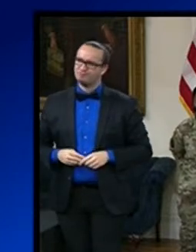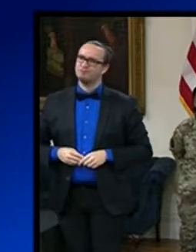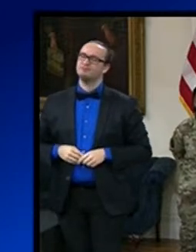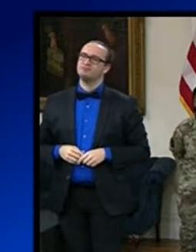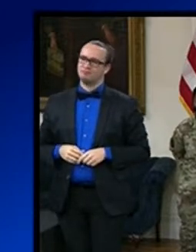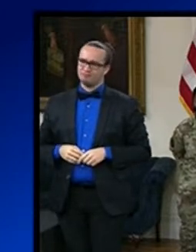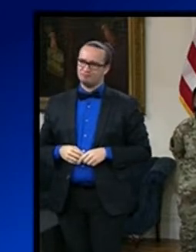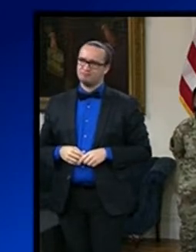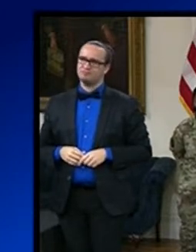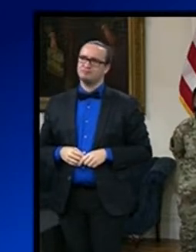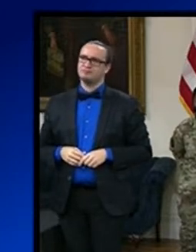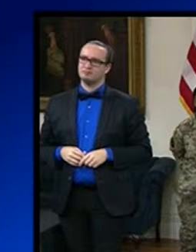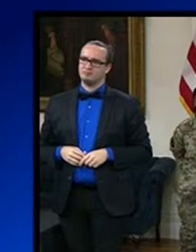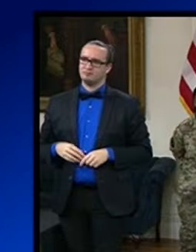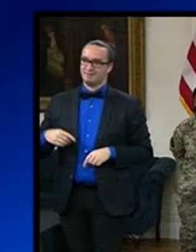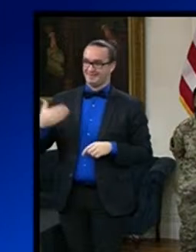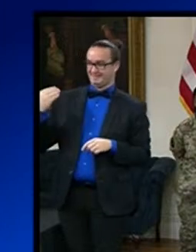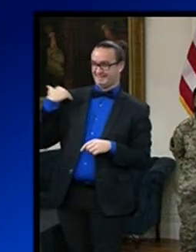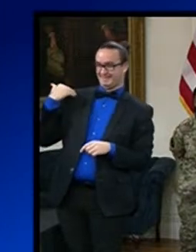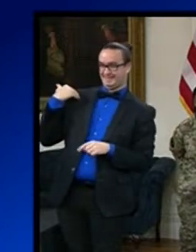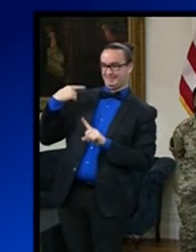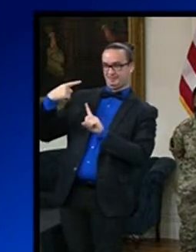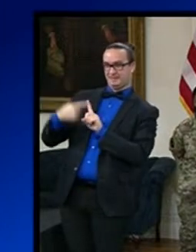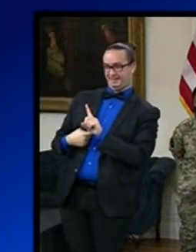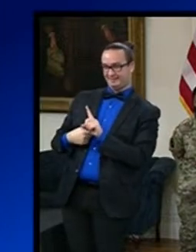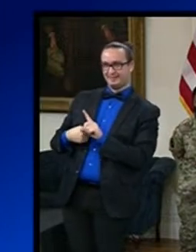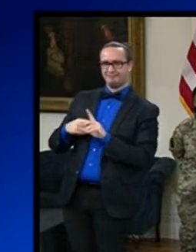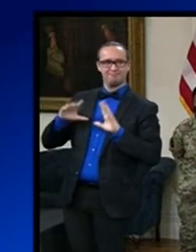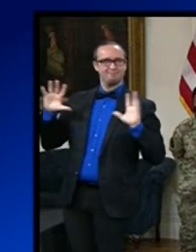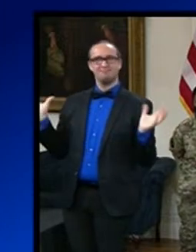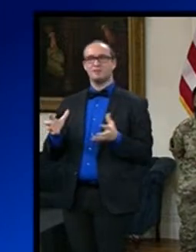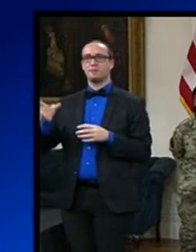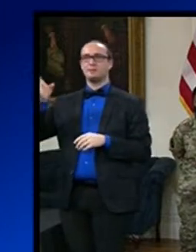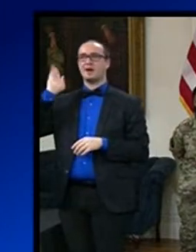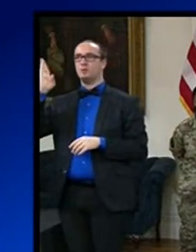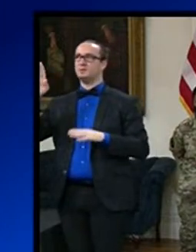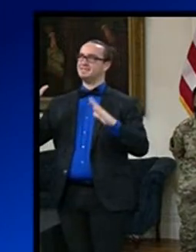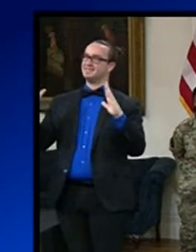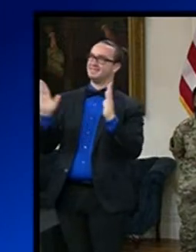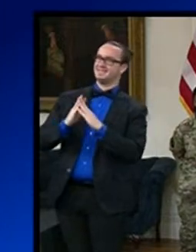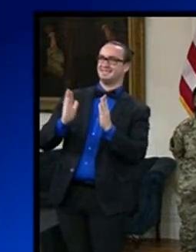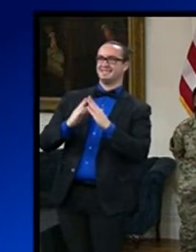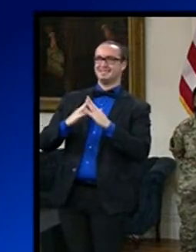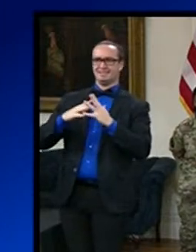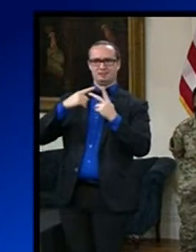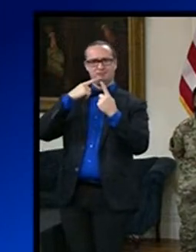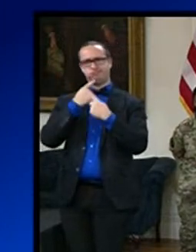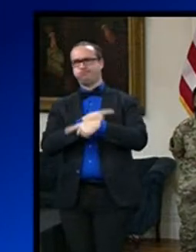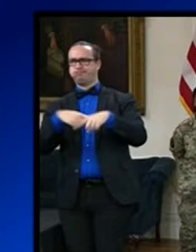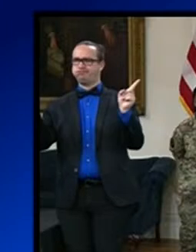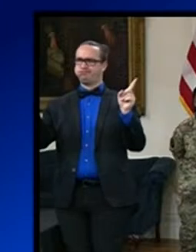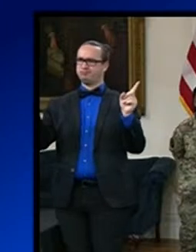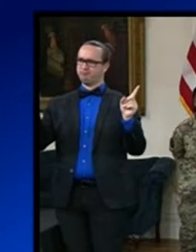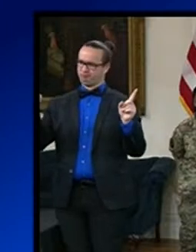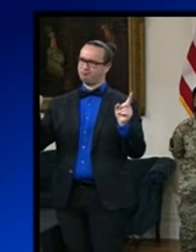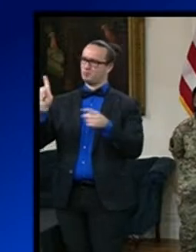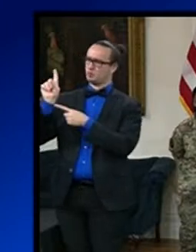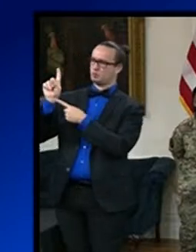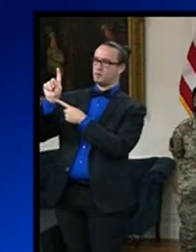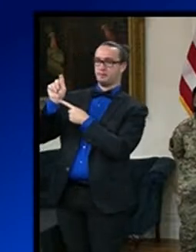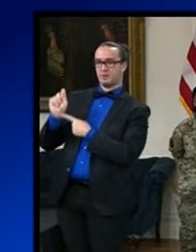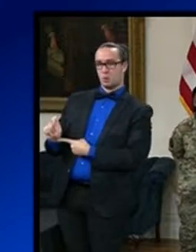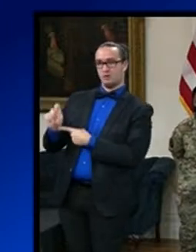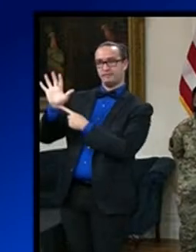a $1.5 million statewide vaccine confidence campaign, which features PSAs from